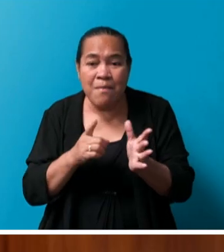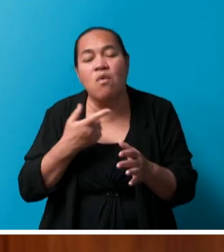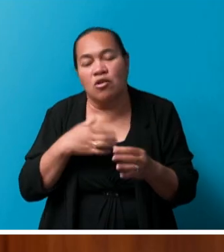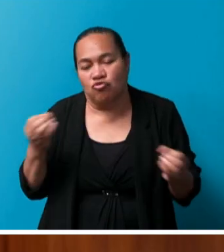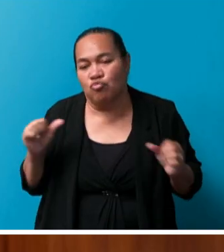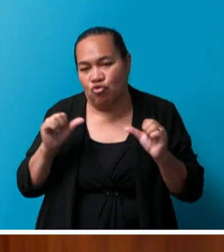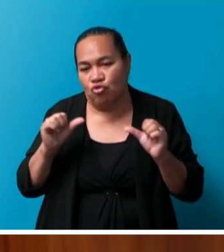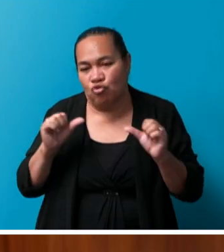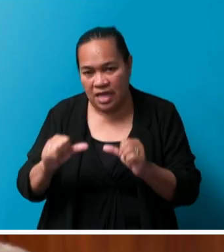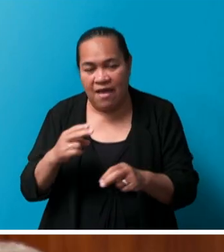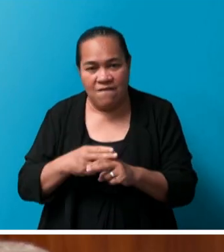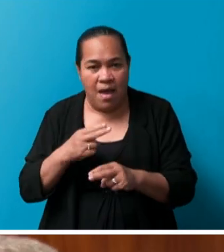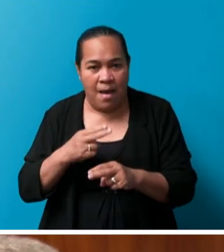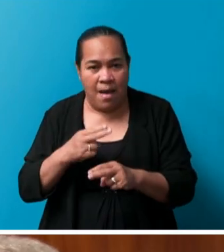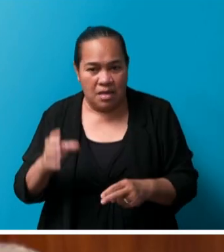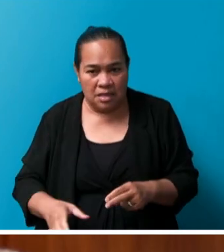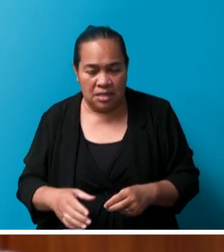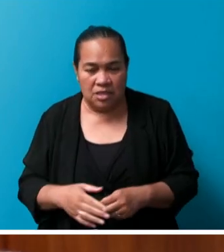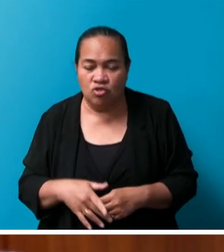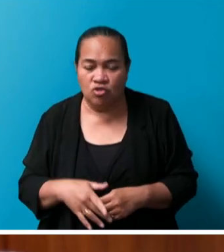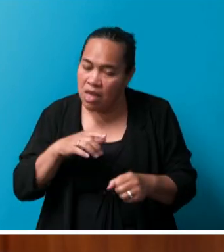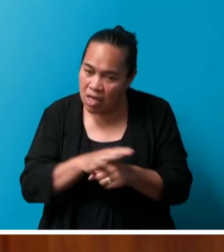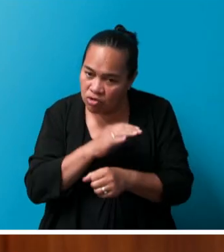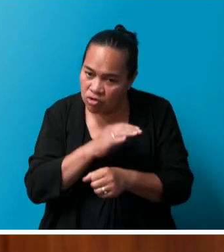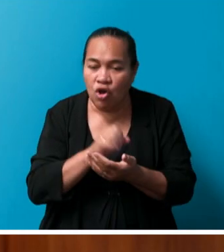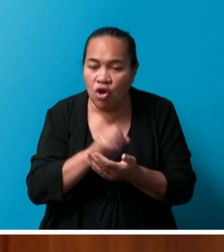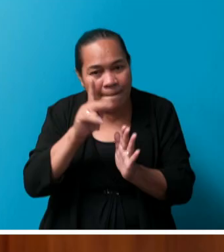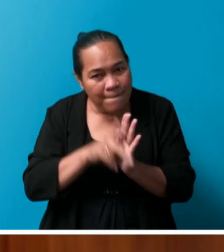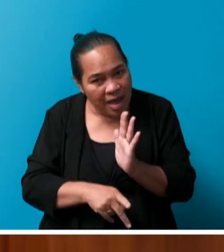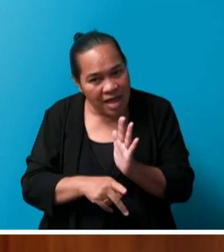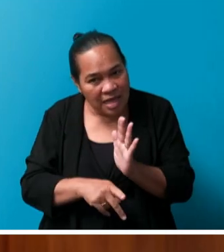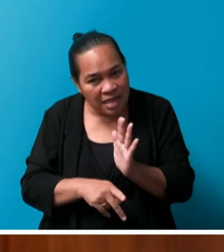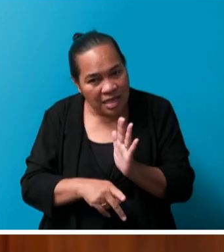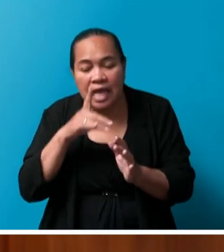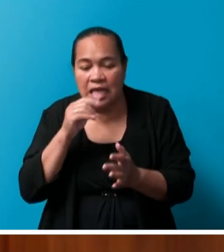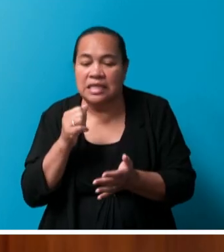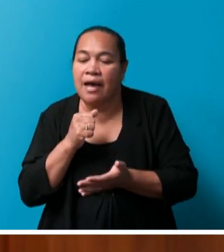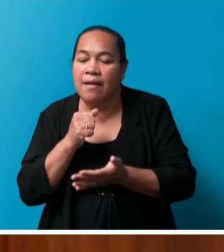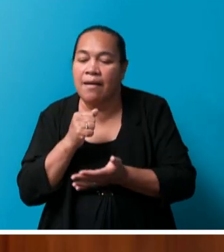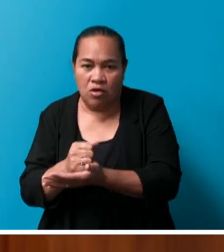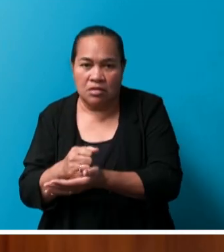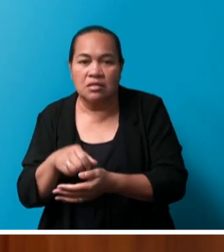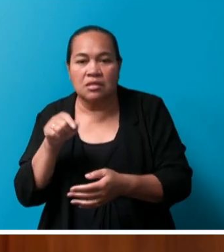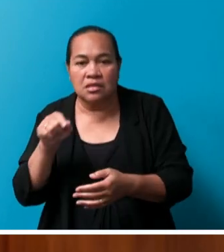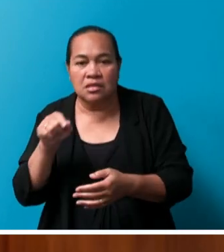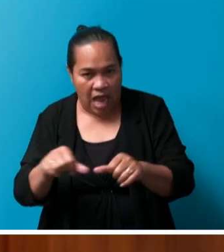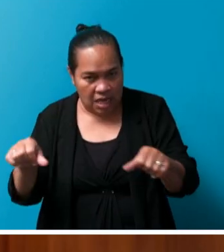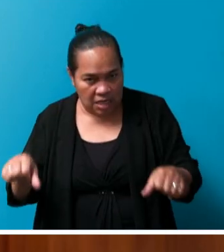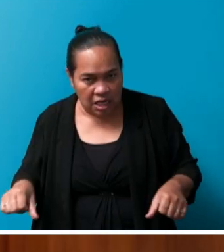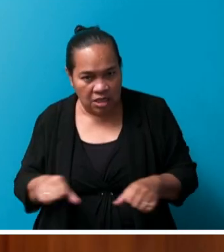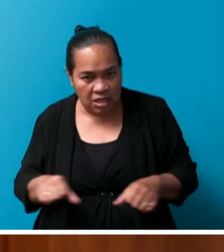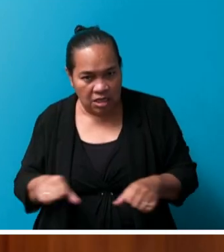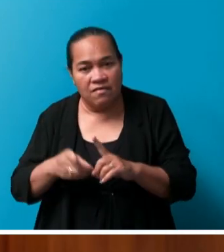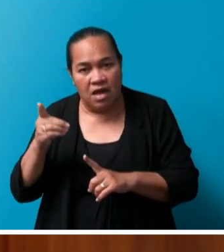farmers, ensure fair prices, and support rural agriculture development.